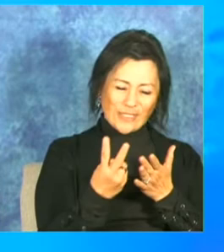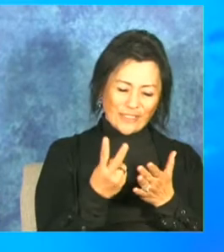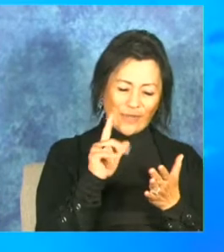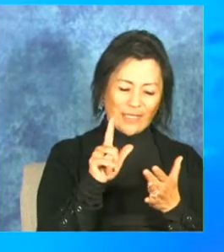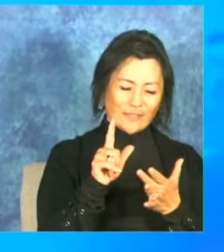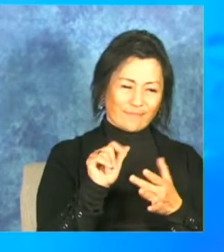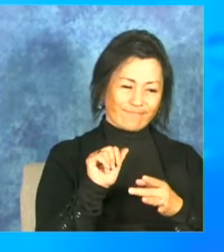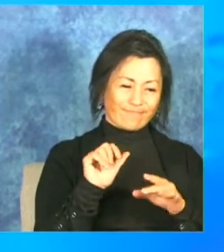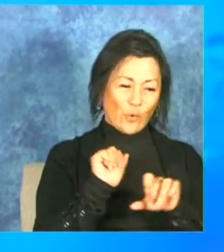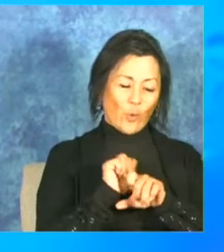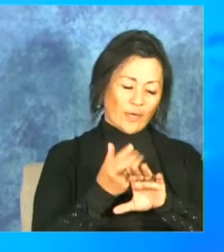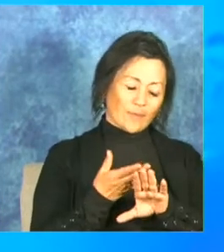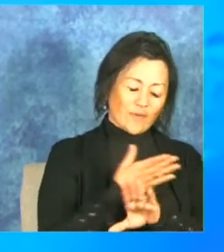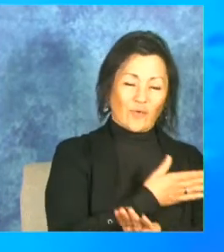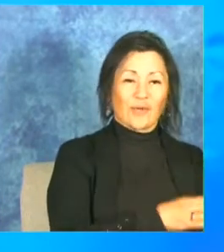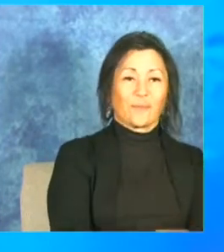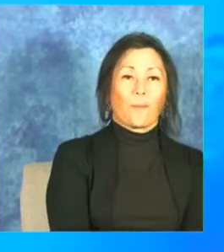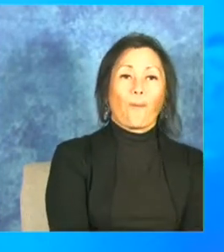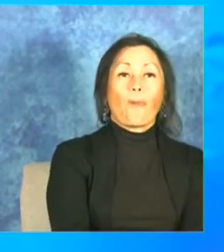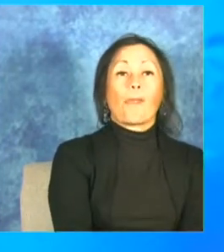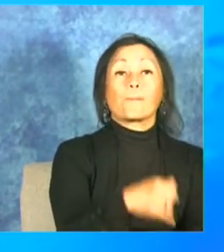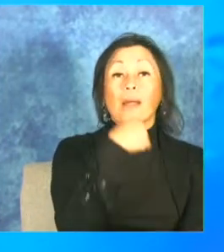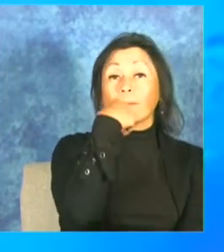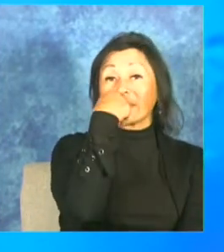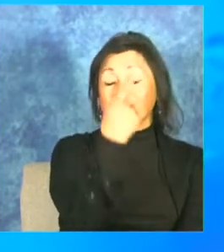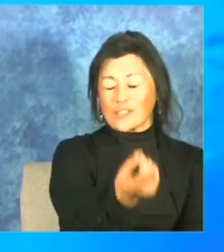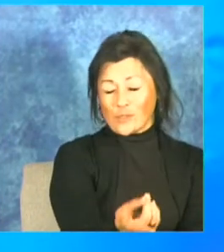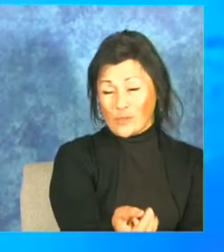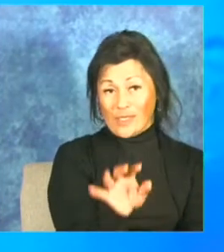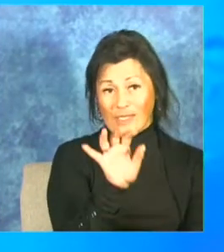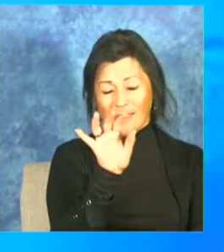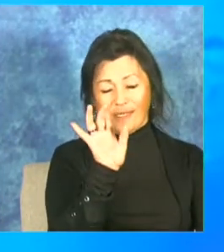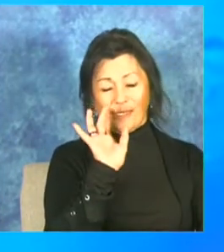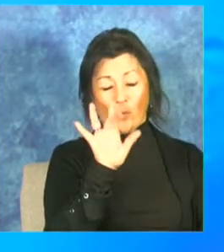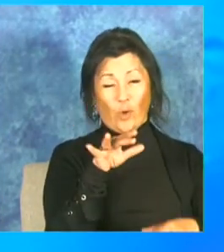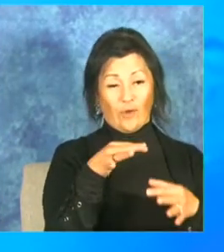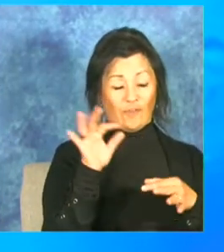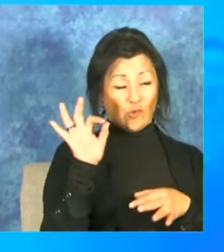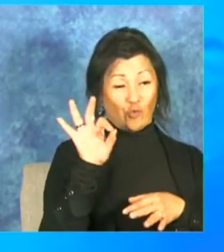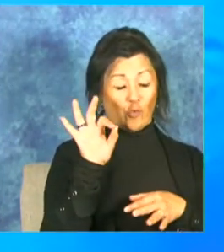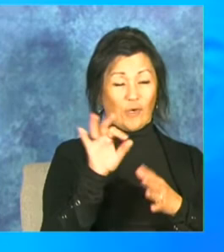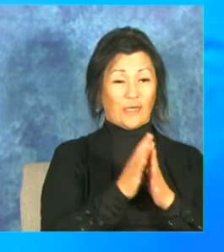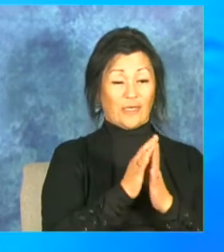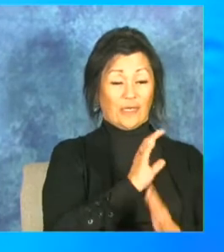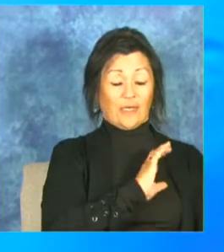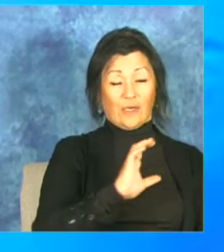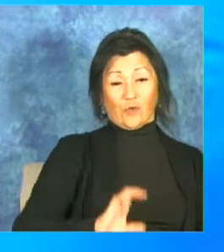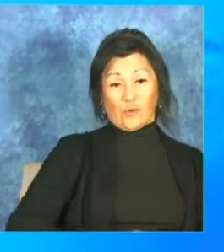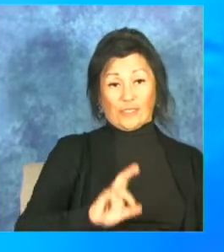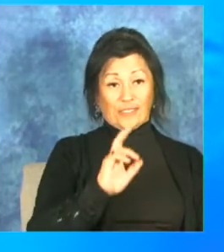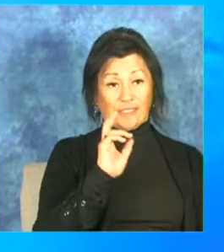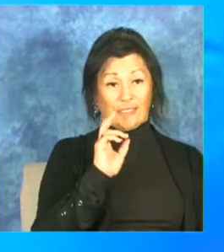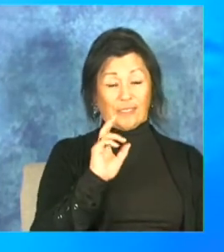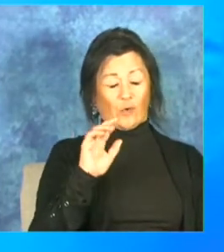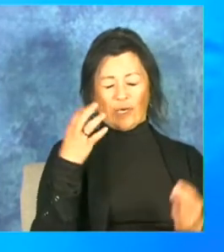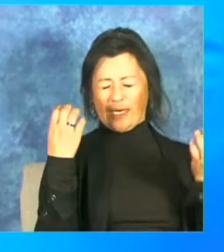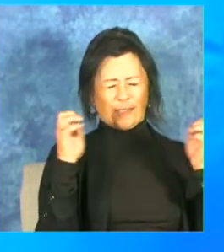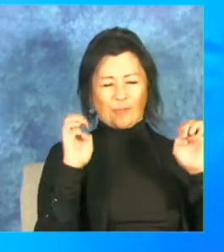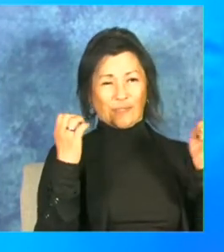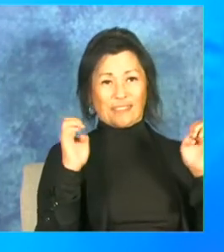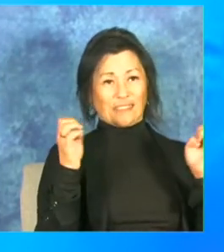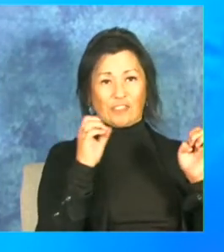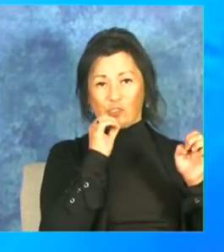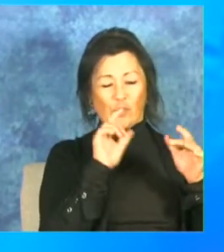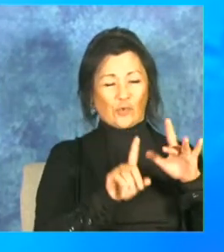ahead. And I'm going to tell you in that one of those messages, crises don't just